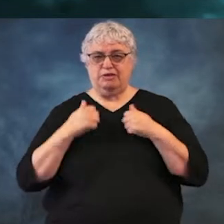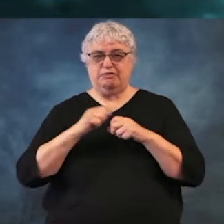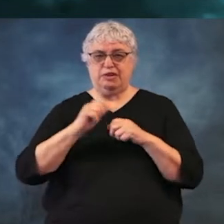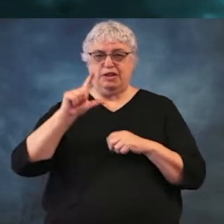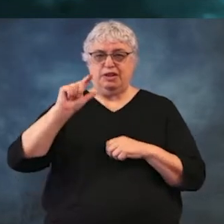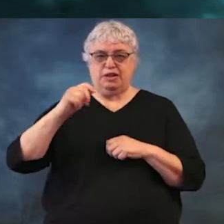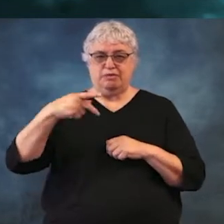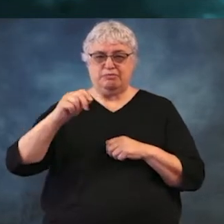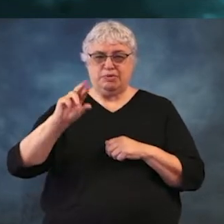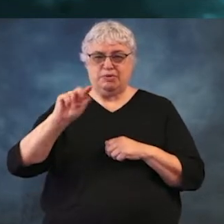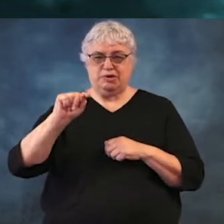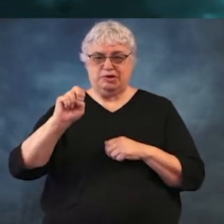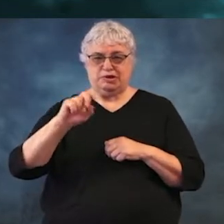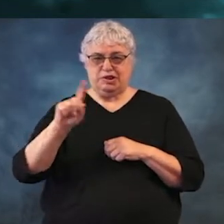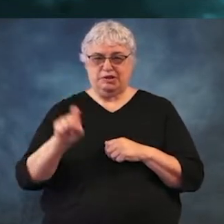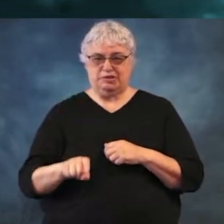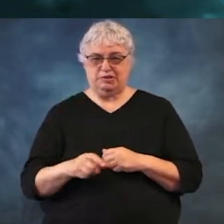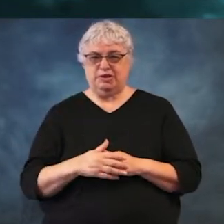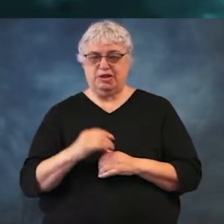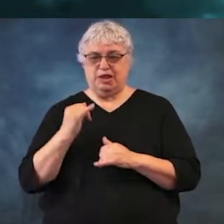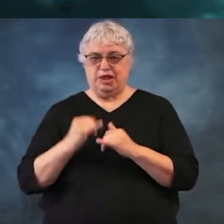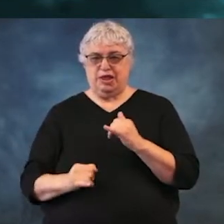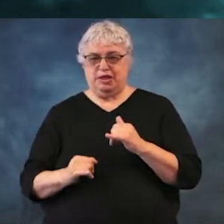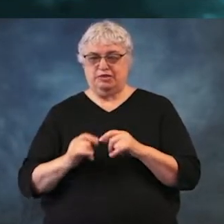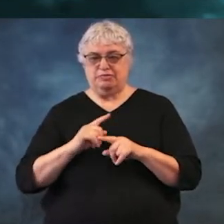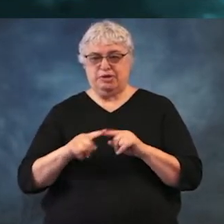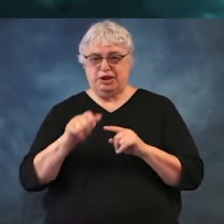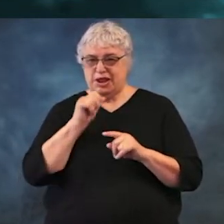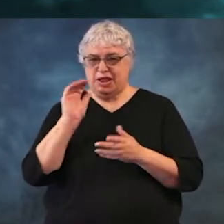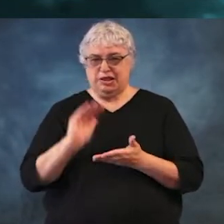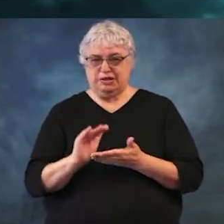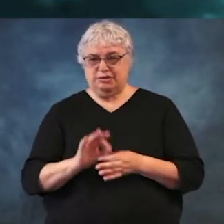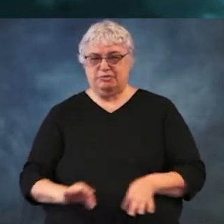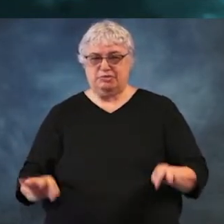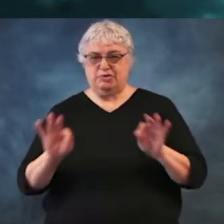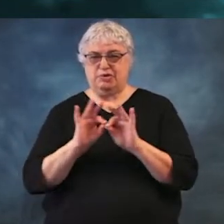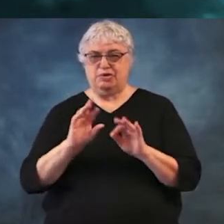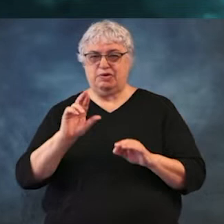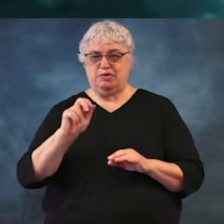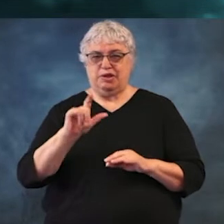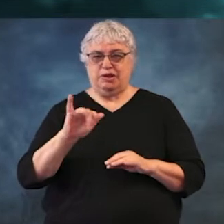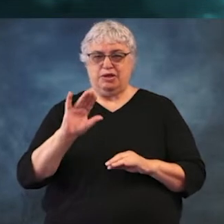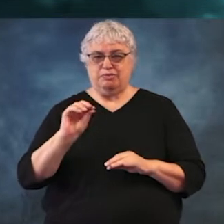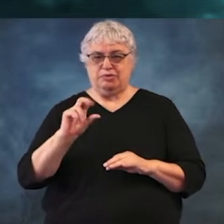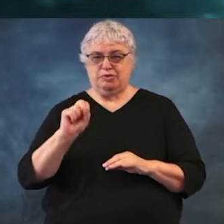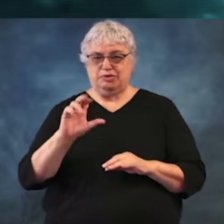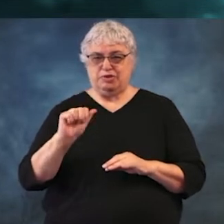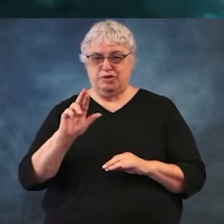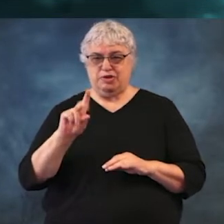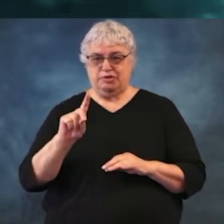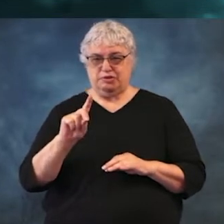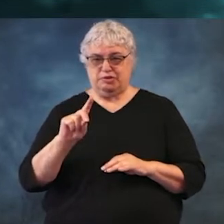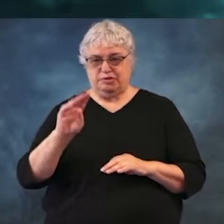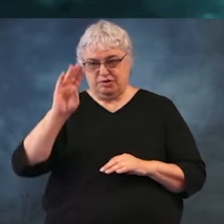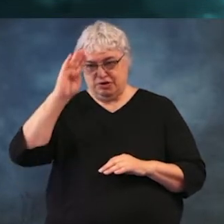LaPorte, Texas. And last but certainly not least, we have Ricky Boussard. Ricky? Yes,